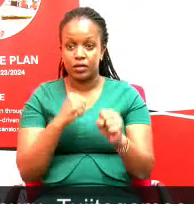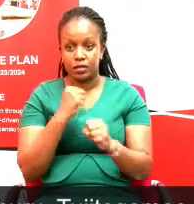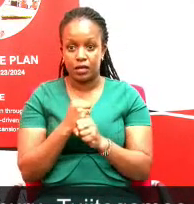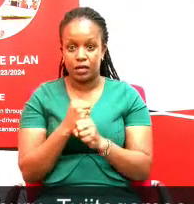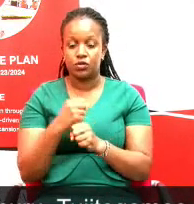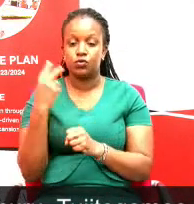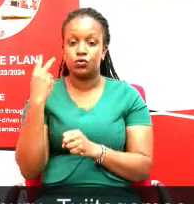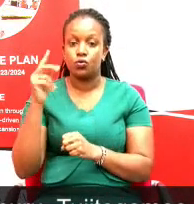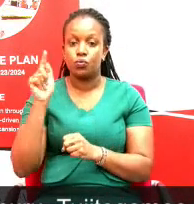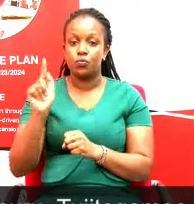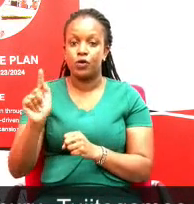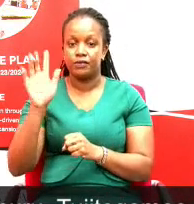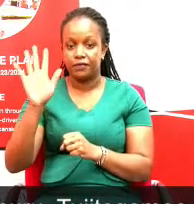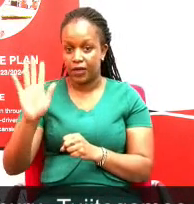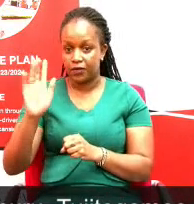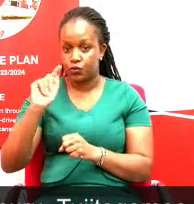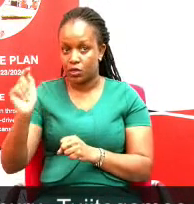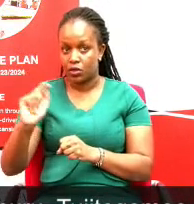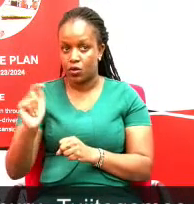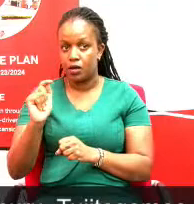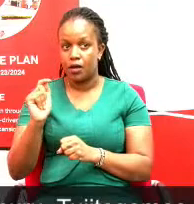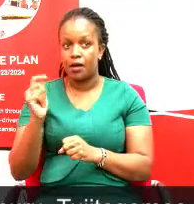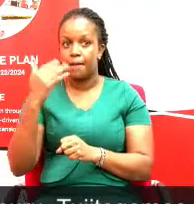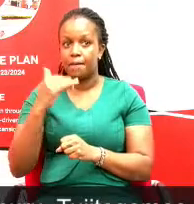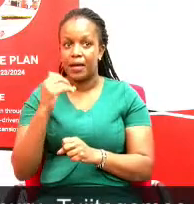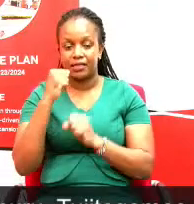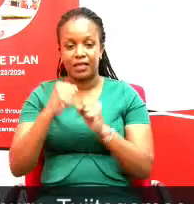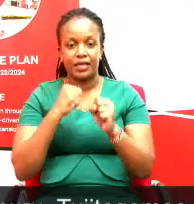shilling 2.5 trillion by